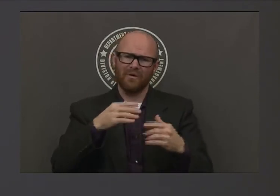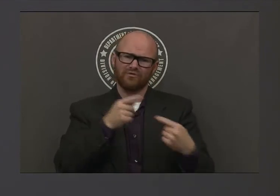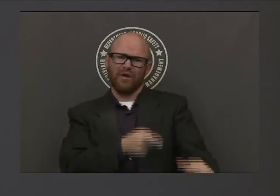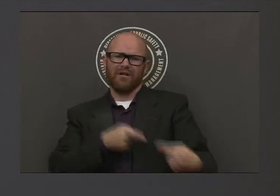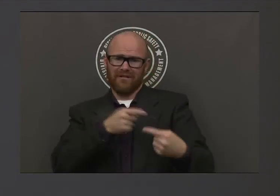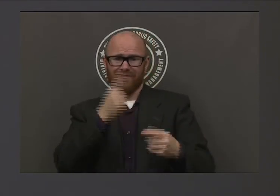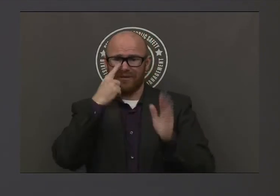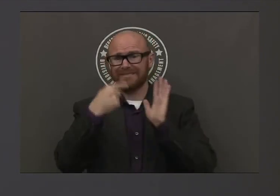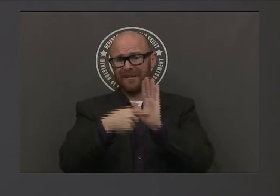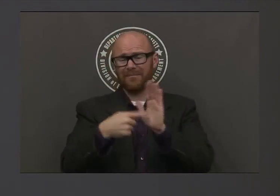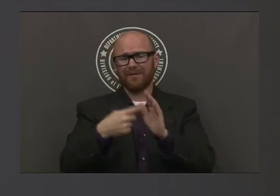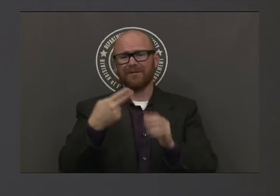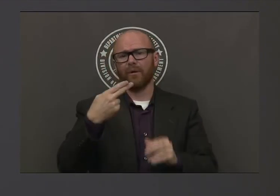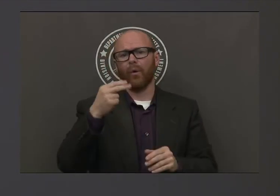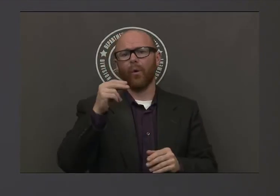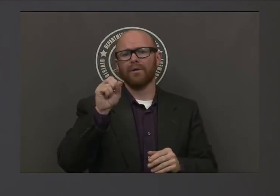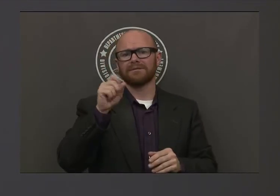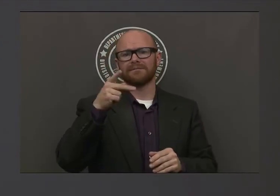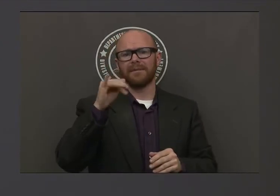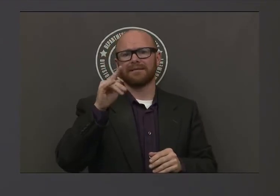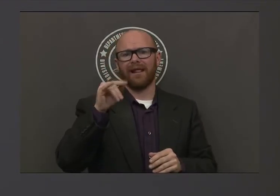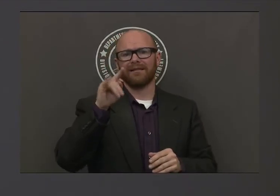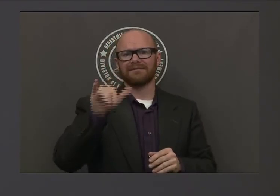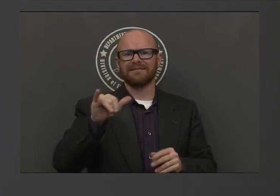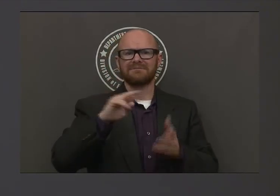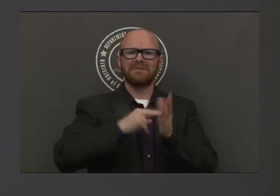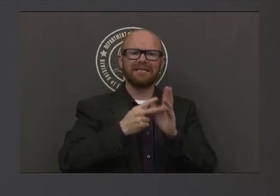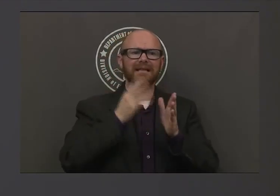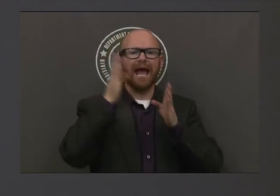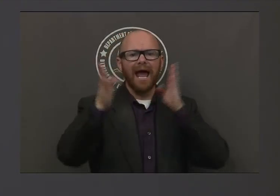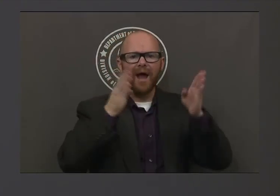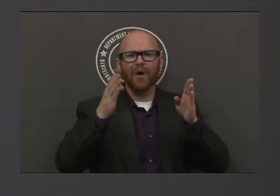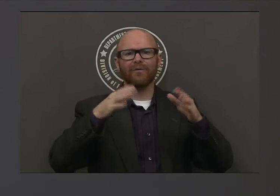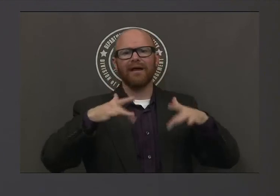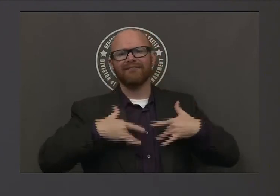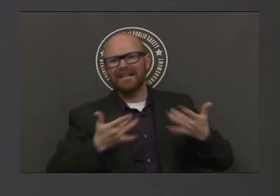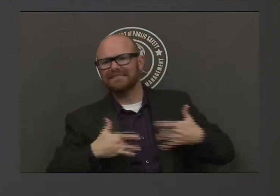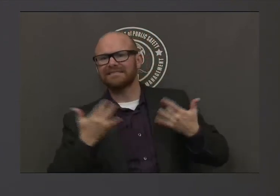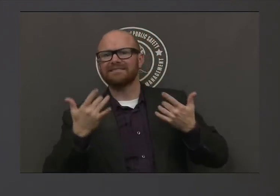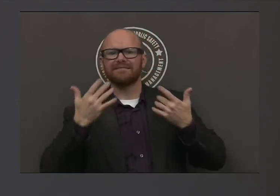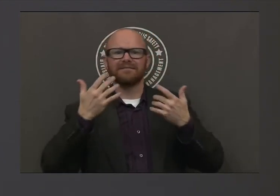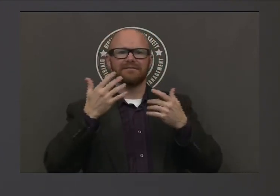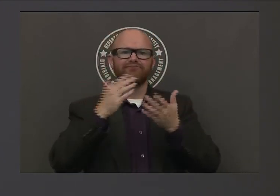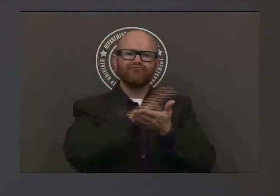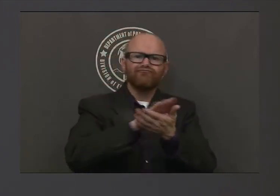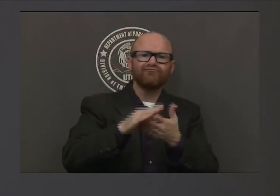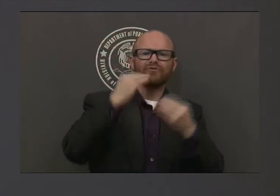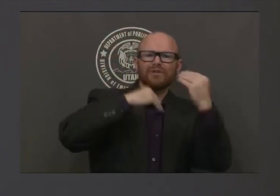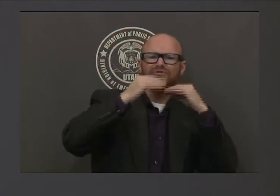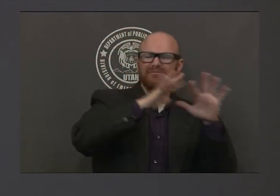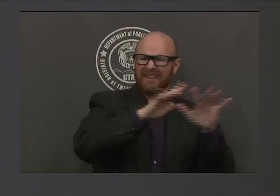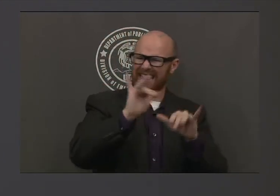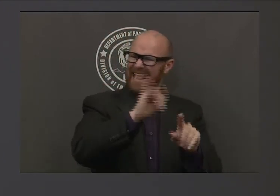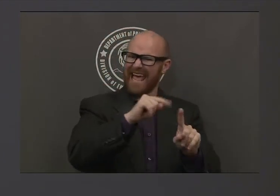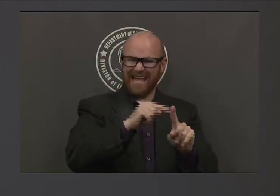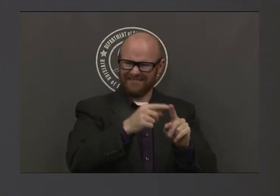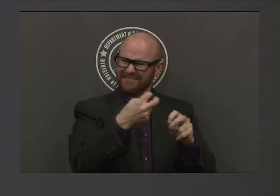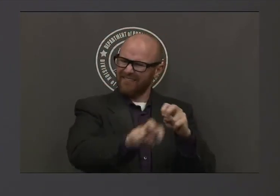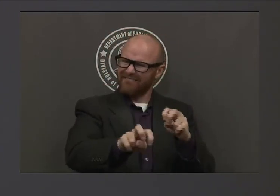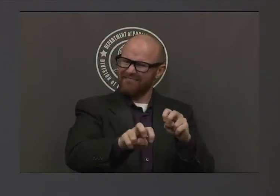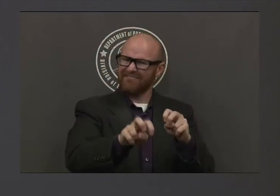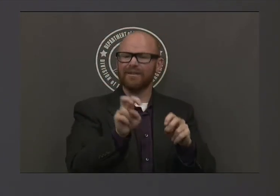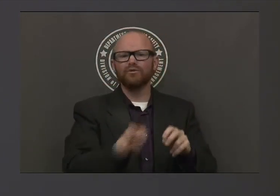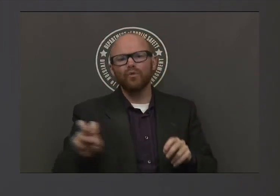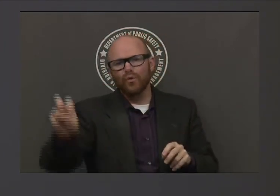can find ways to help them improve their economic outcome. But we live in a really great time, and so I hope as